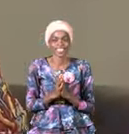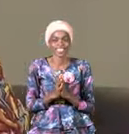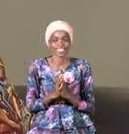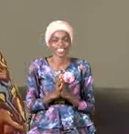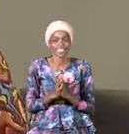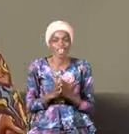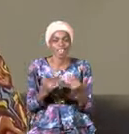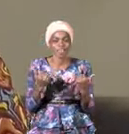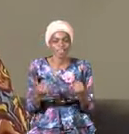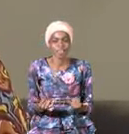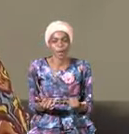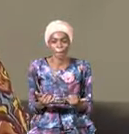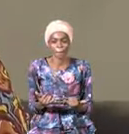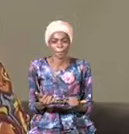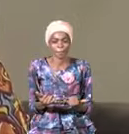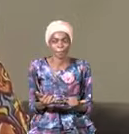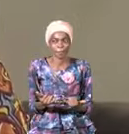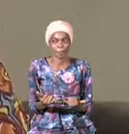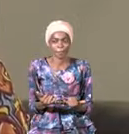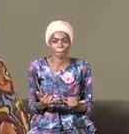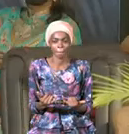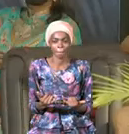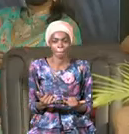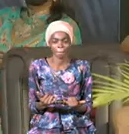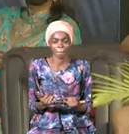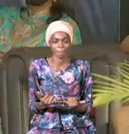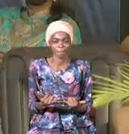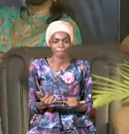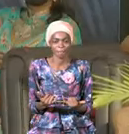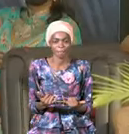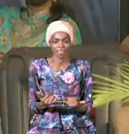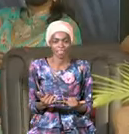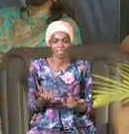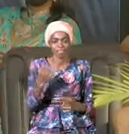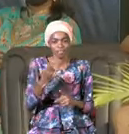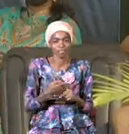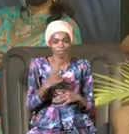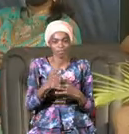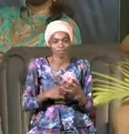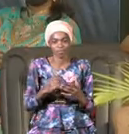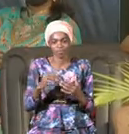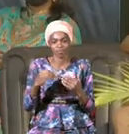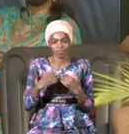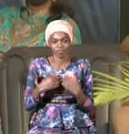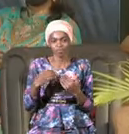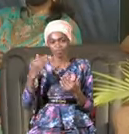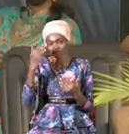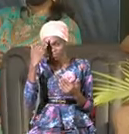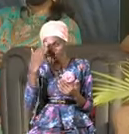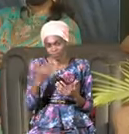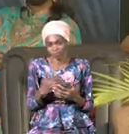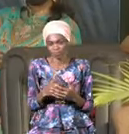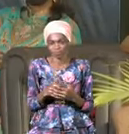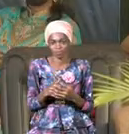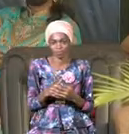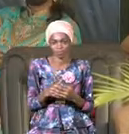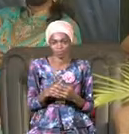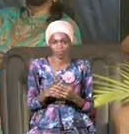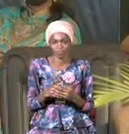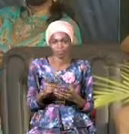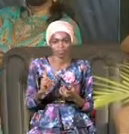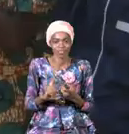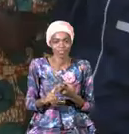Now, from the scroll you have sent, can I read it to them? To